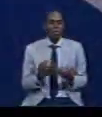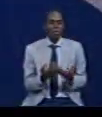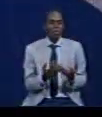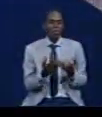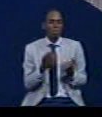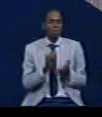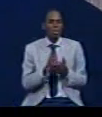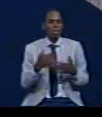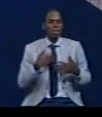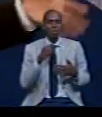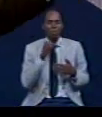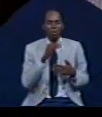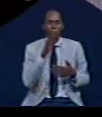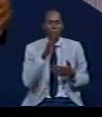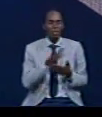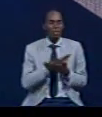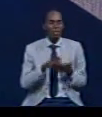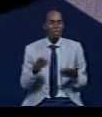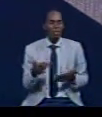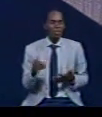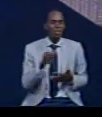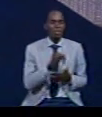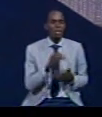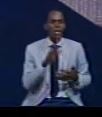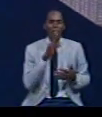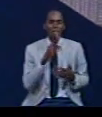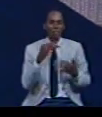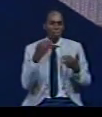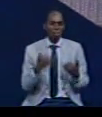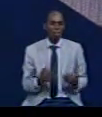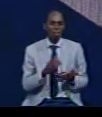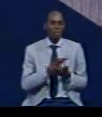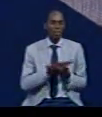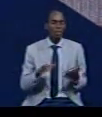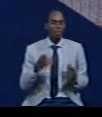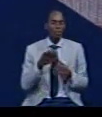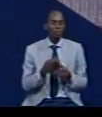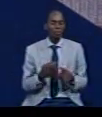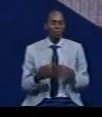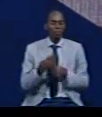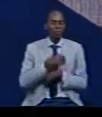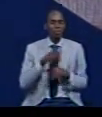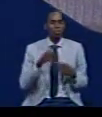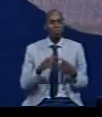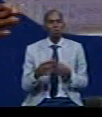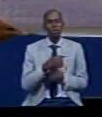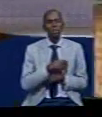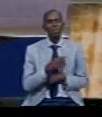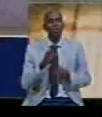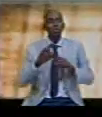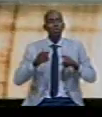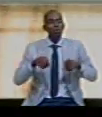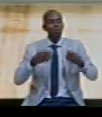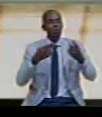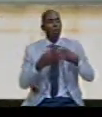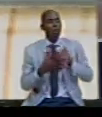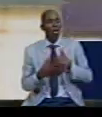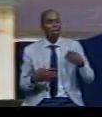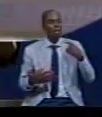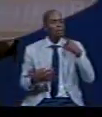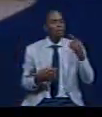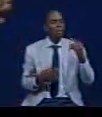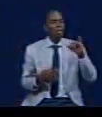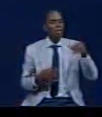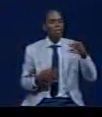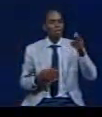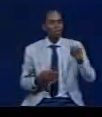Covenant, they are now being cleansed from day to day. Go tell John, and I will know